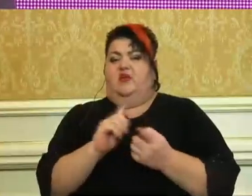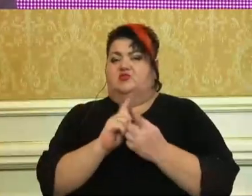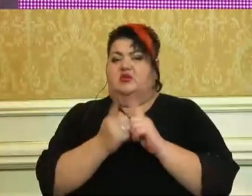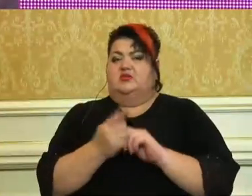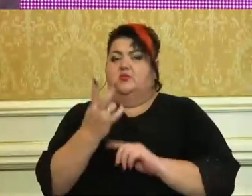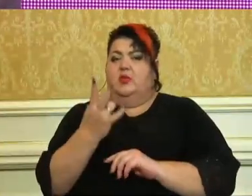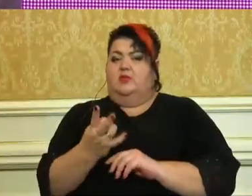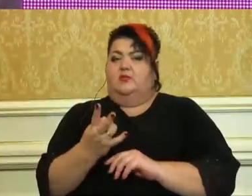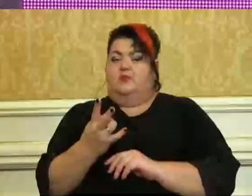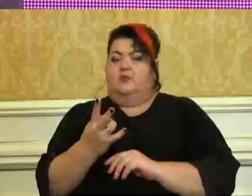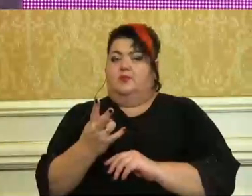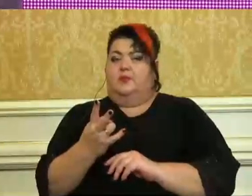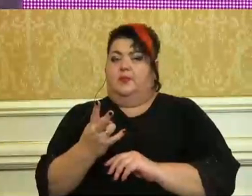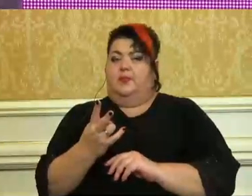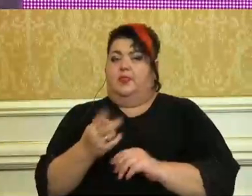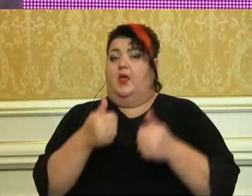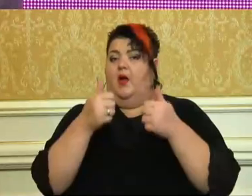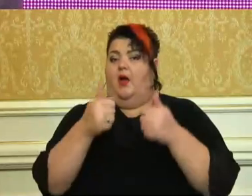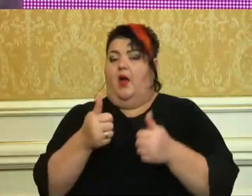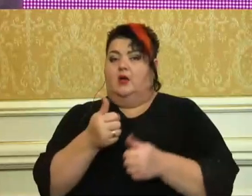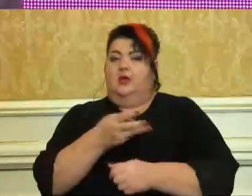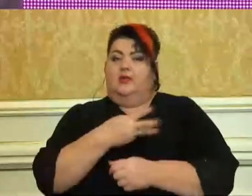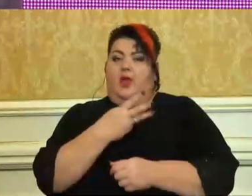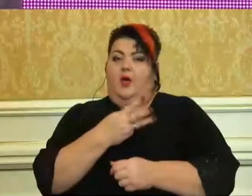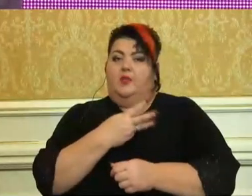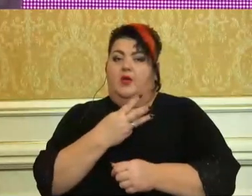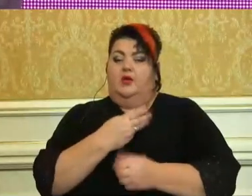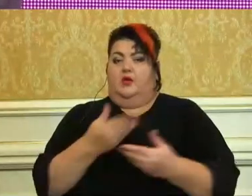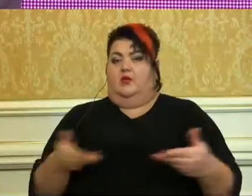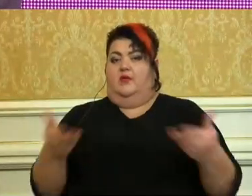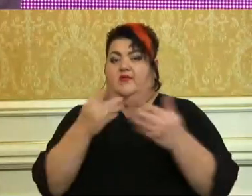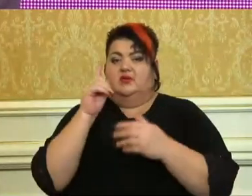And good intentions are far too over-indexed.